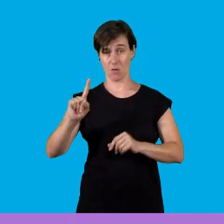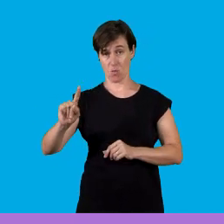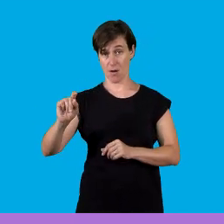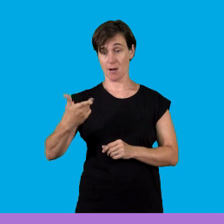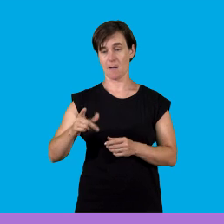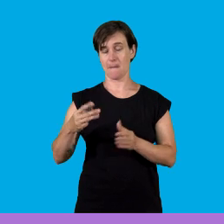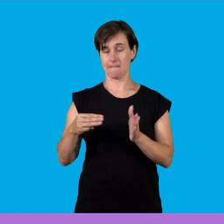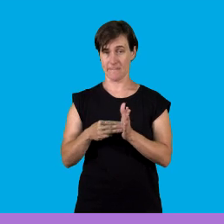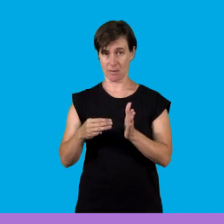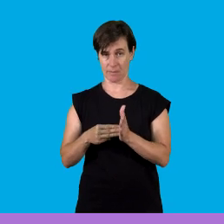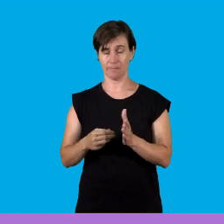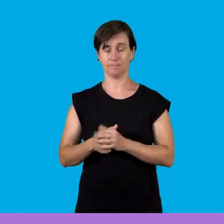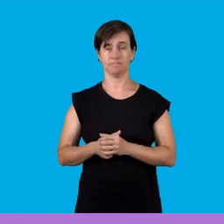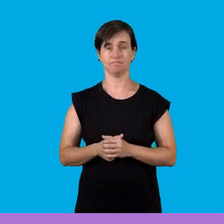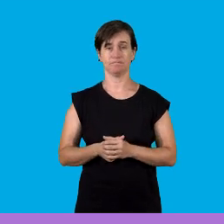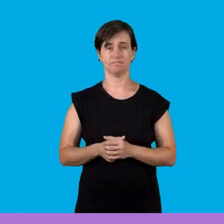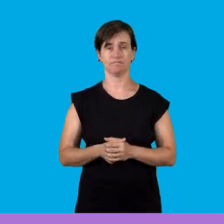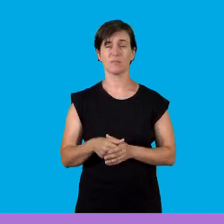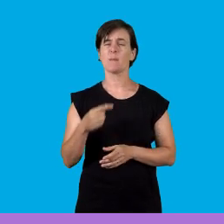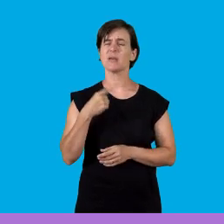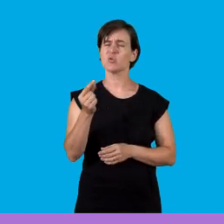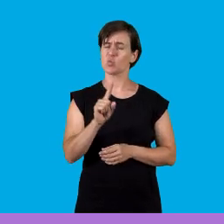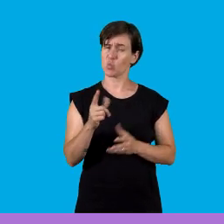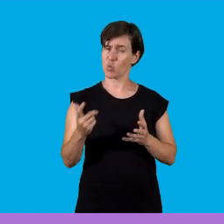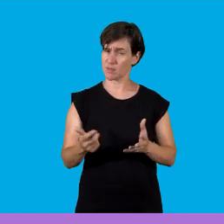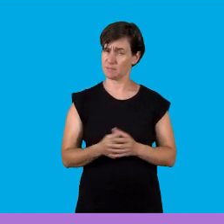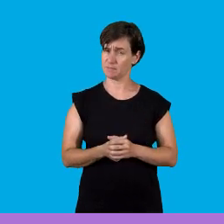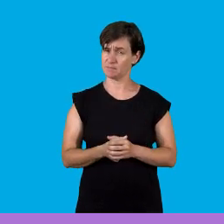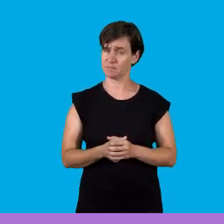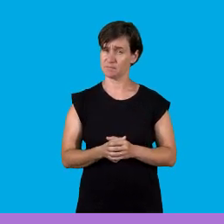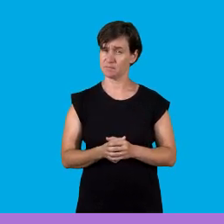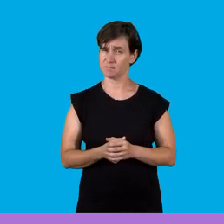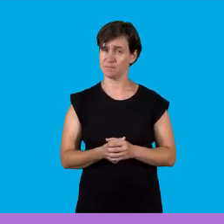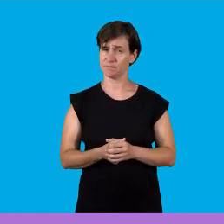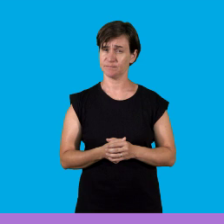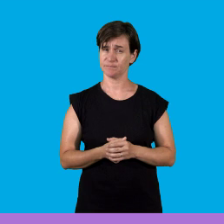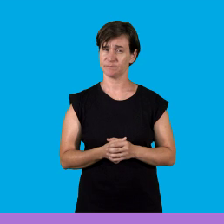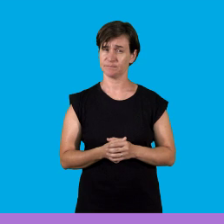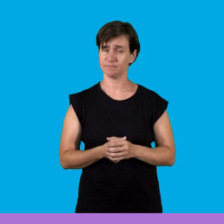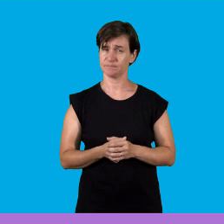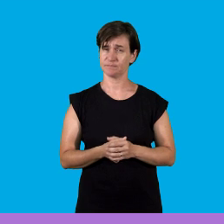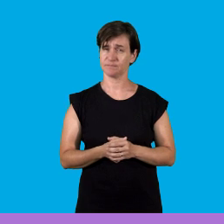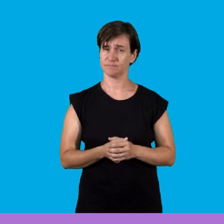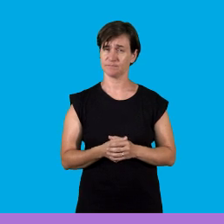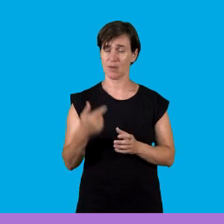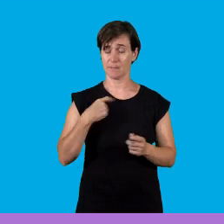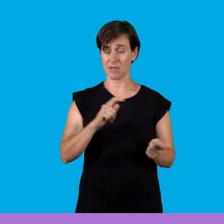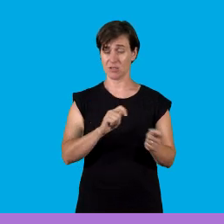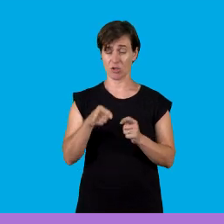0.91 meters. Right, so what will I do now? And follow my logic here. I will go from